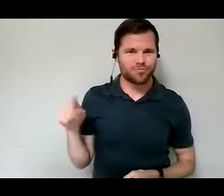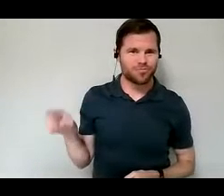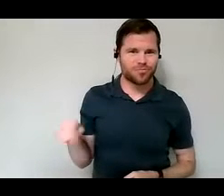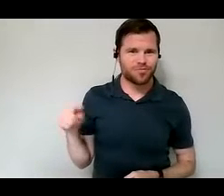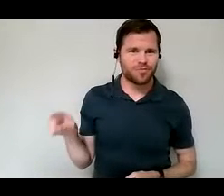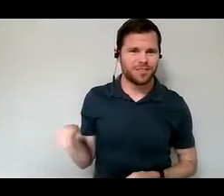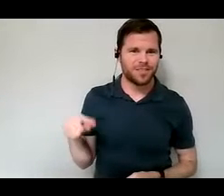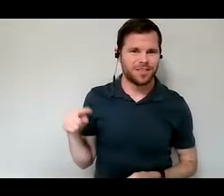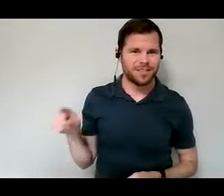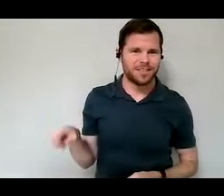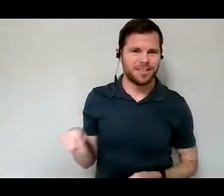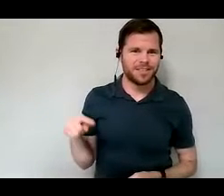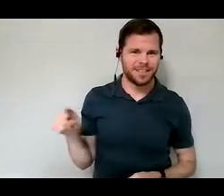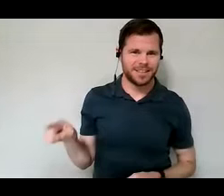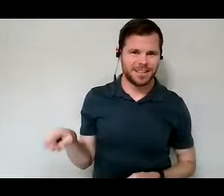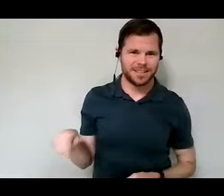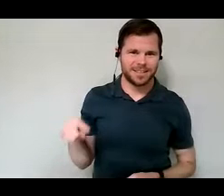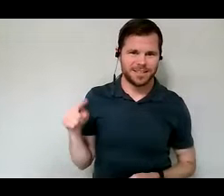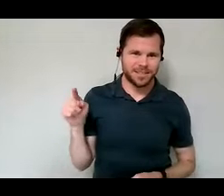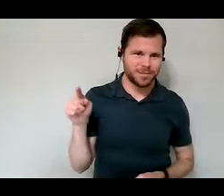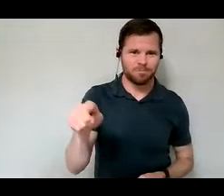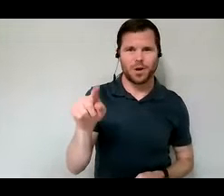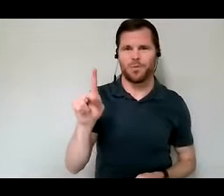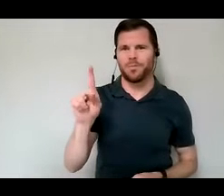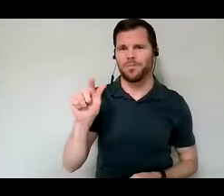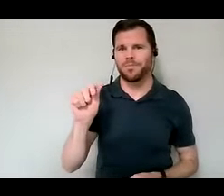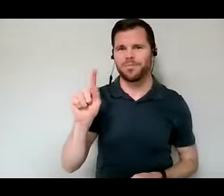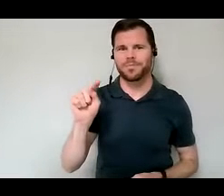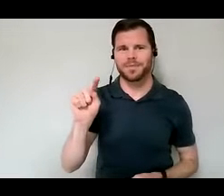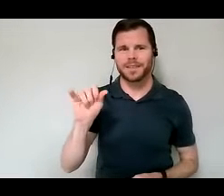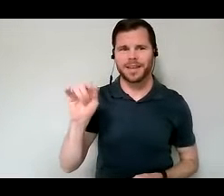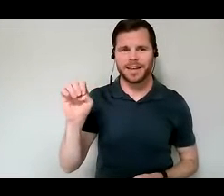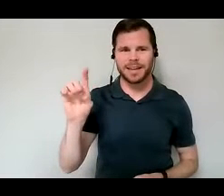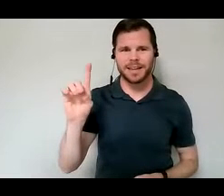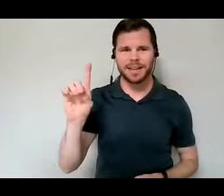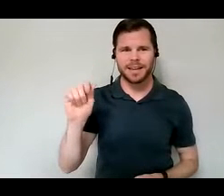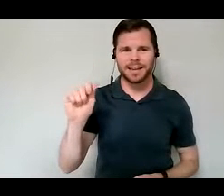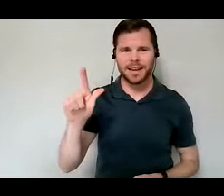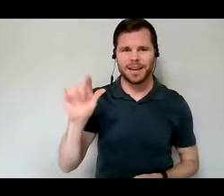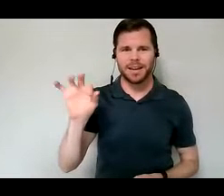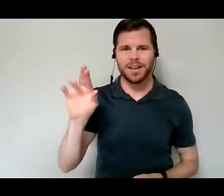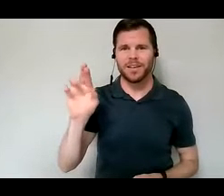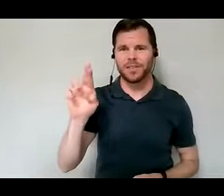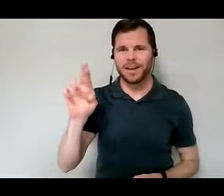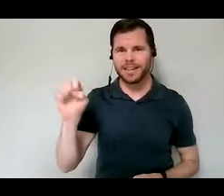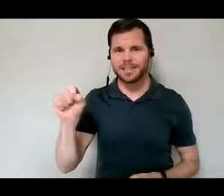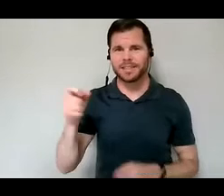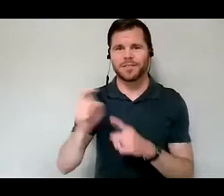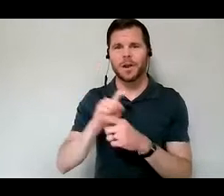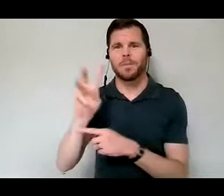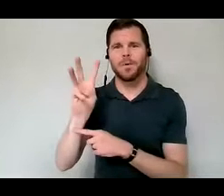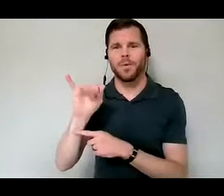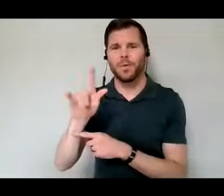Oh, Katie Delfray from Wilson Middle School. Katie, are you here? I'm here,